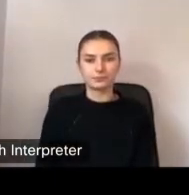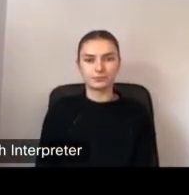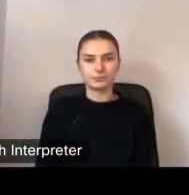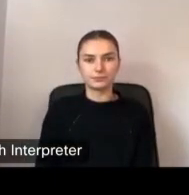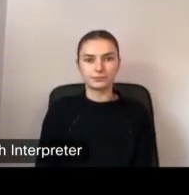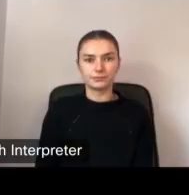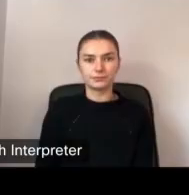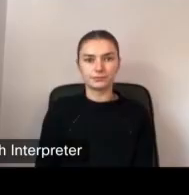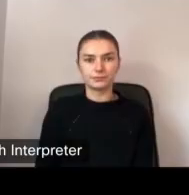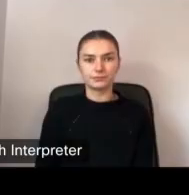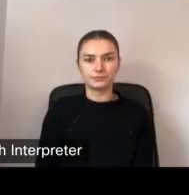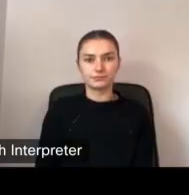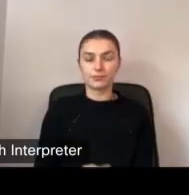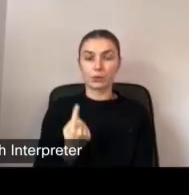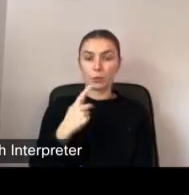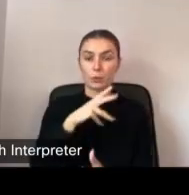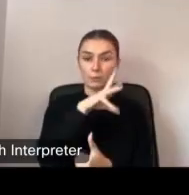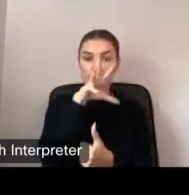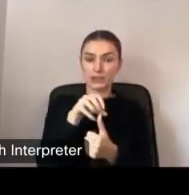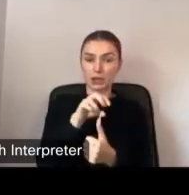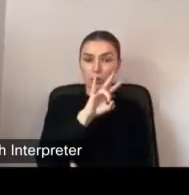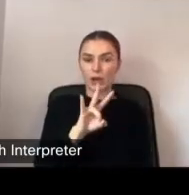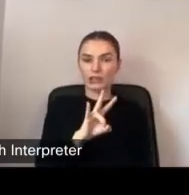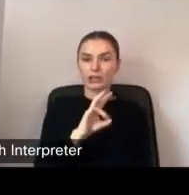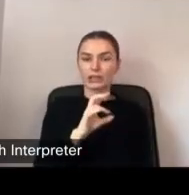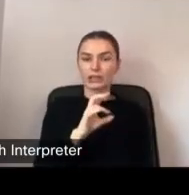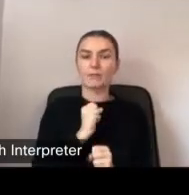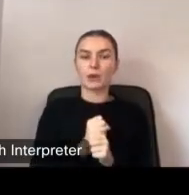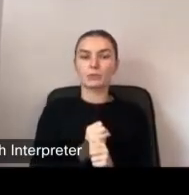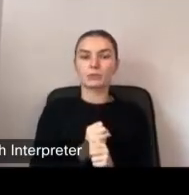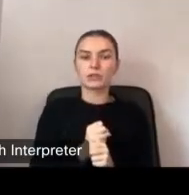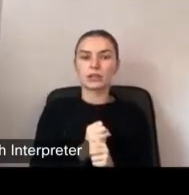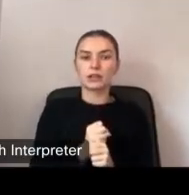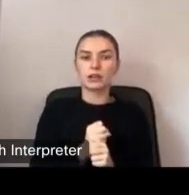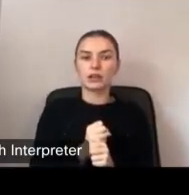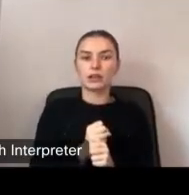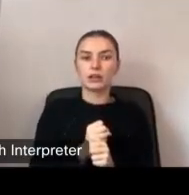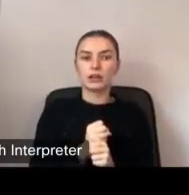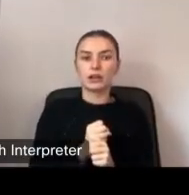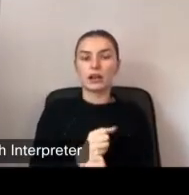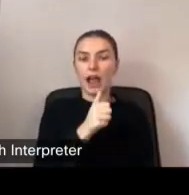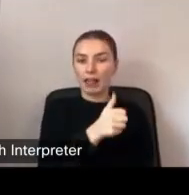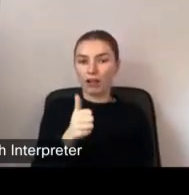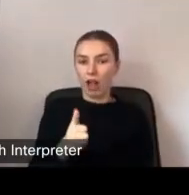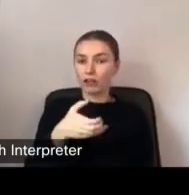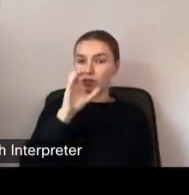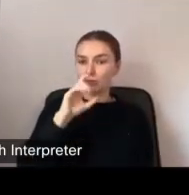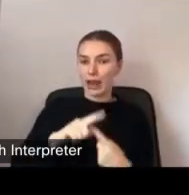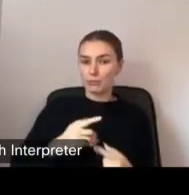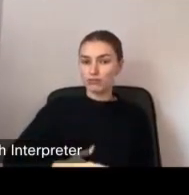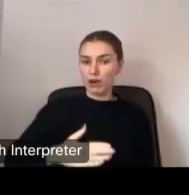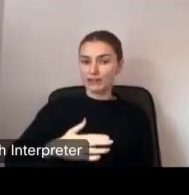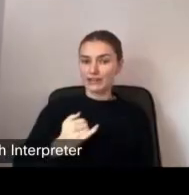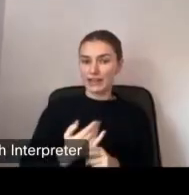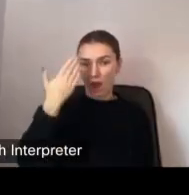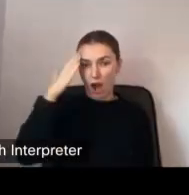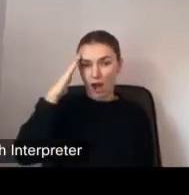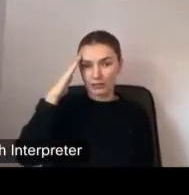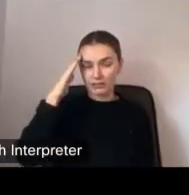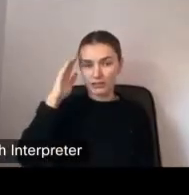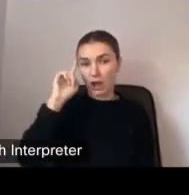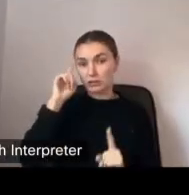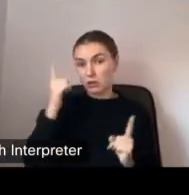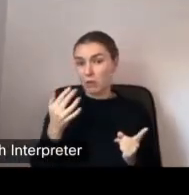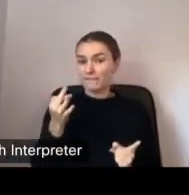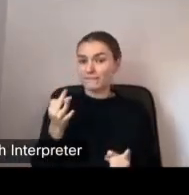There's just a particular question which is around alcohol consumption and pregnancy in Ireland. I don't know if there's any